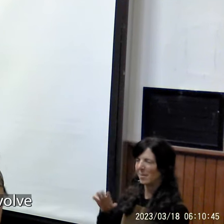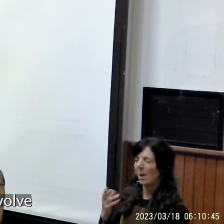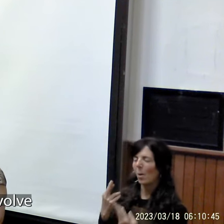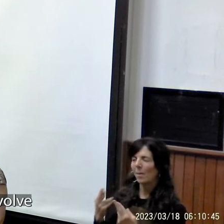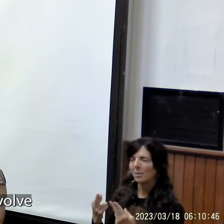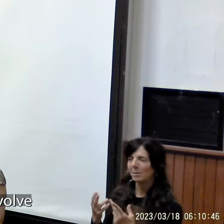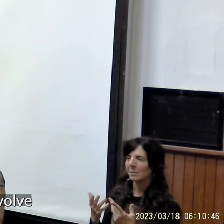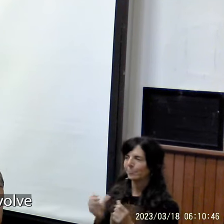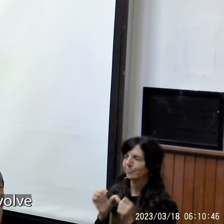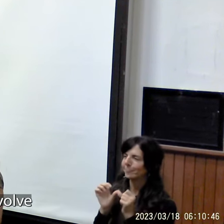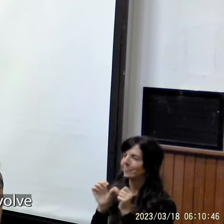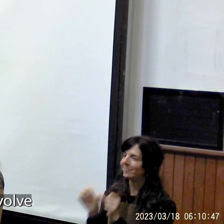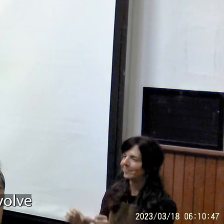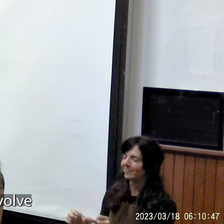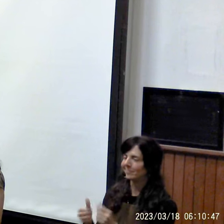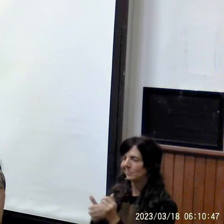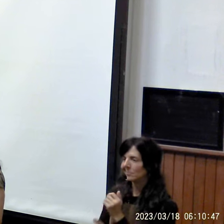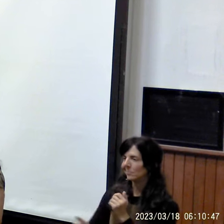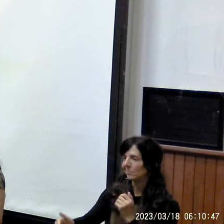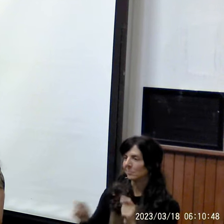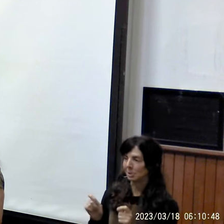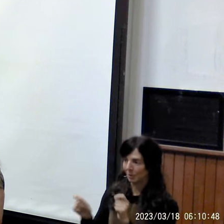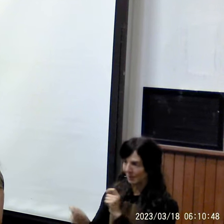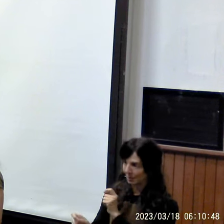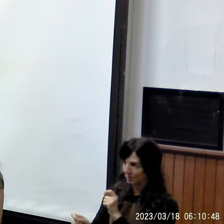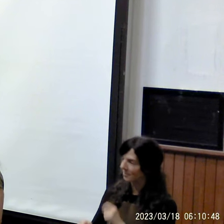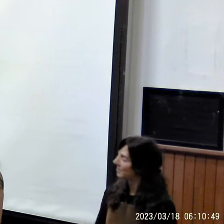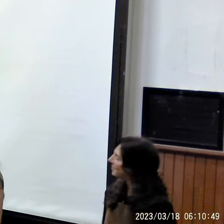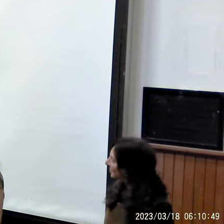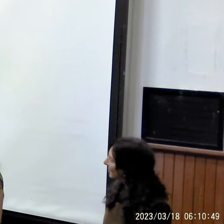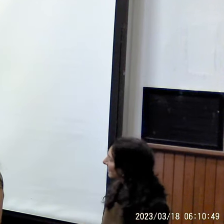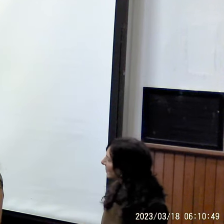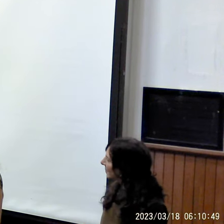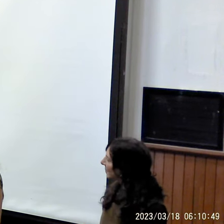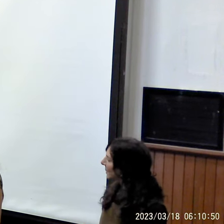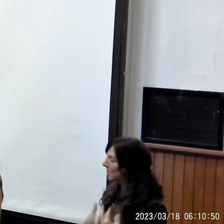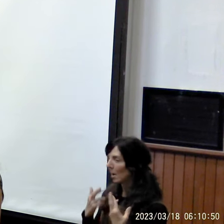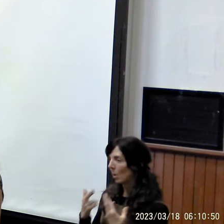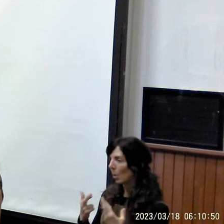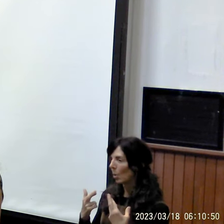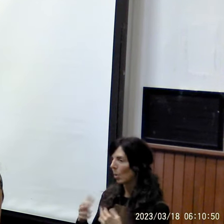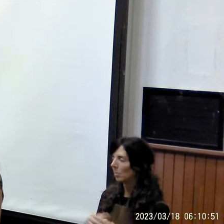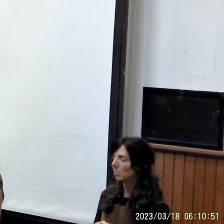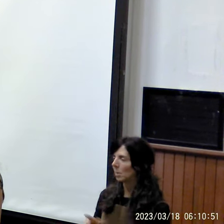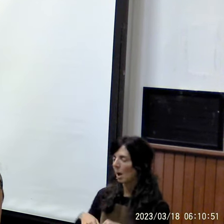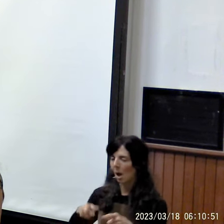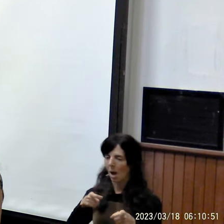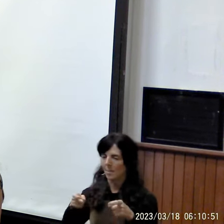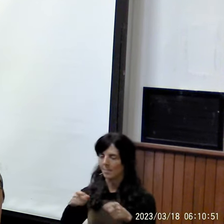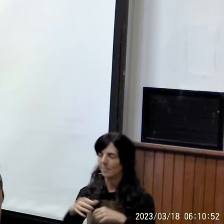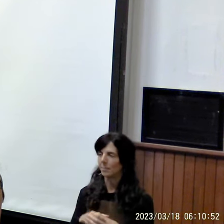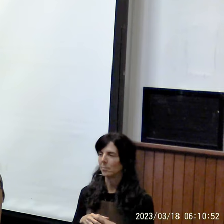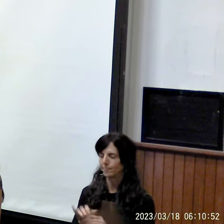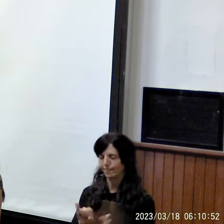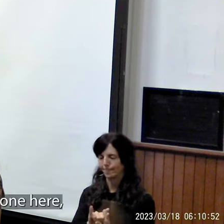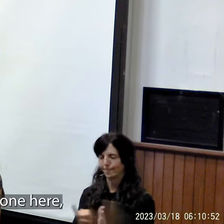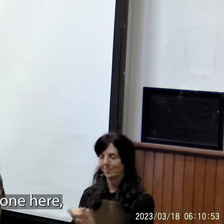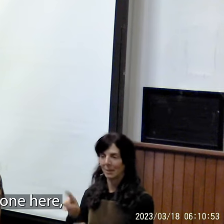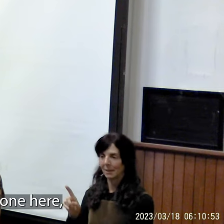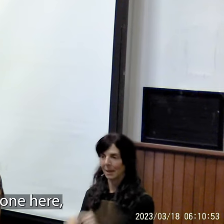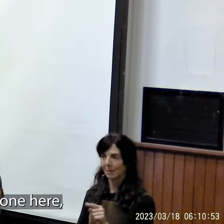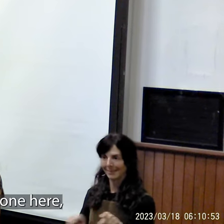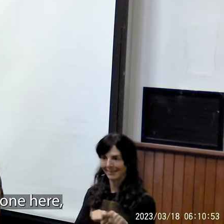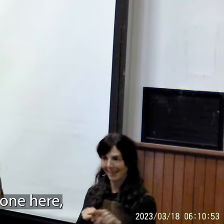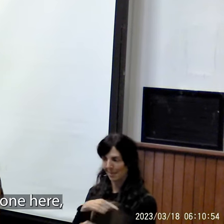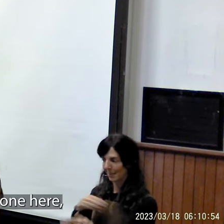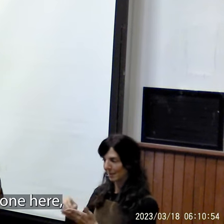that can continue to evolve and be ungovernable and unmeanable. Like my students,